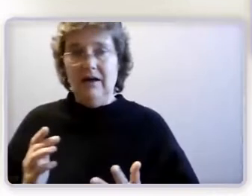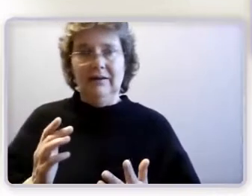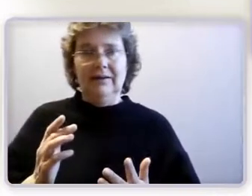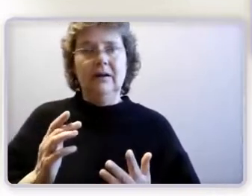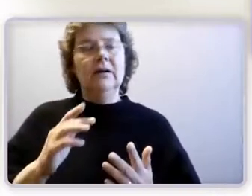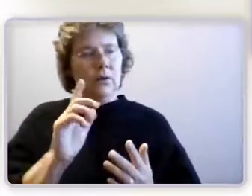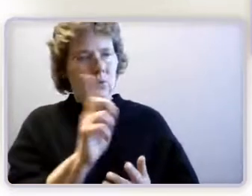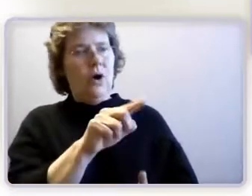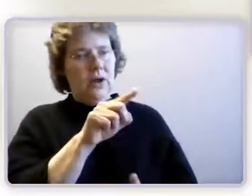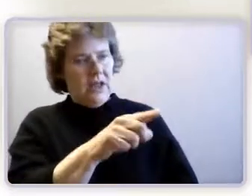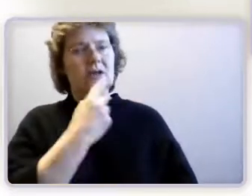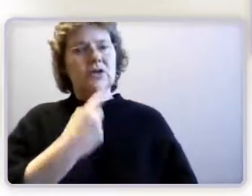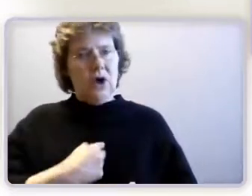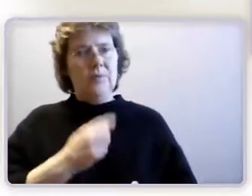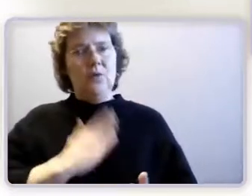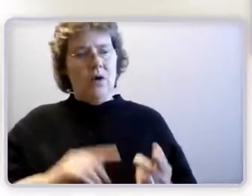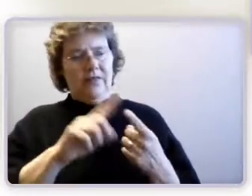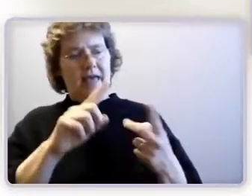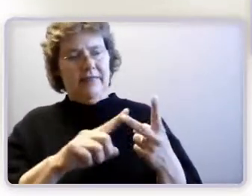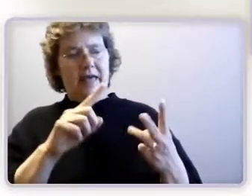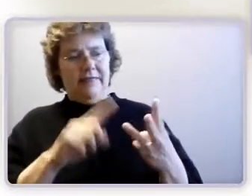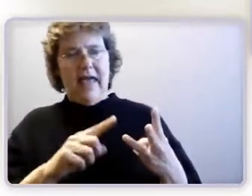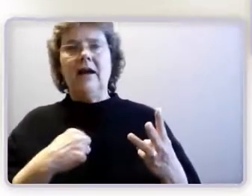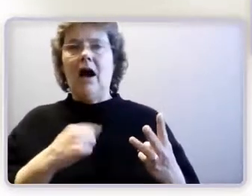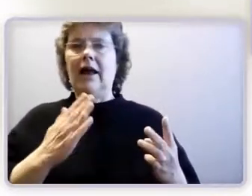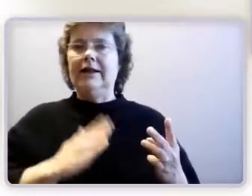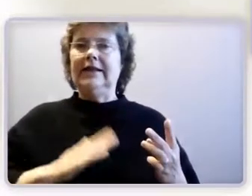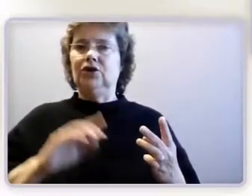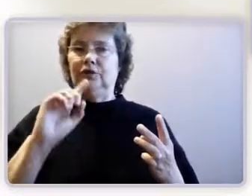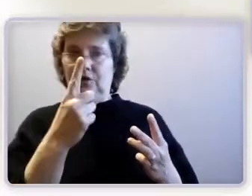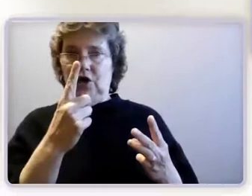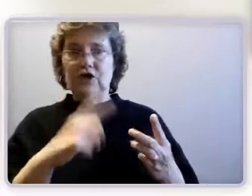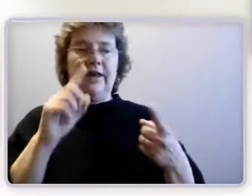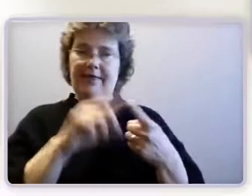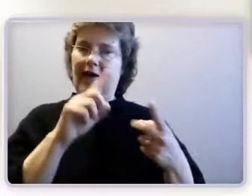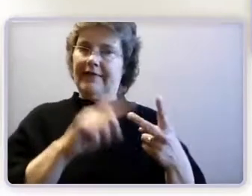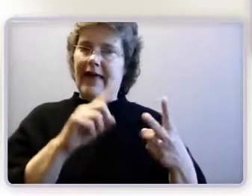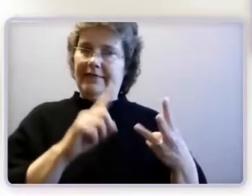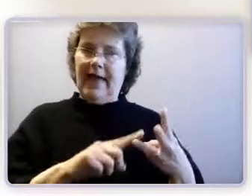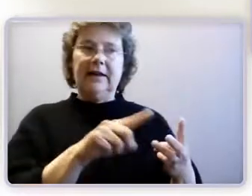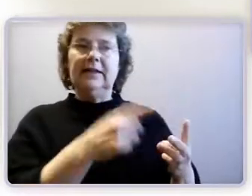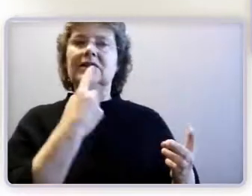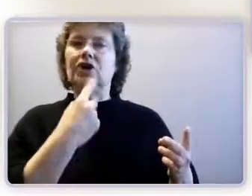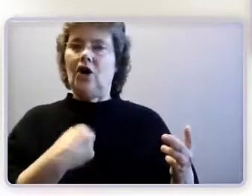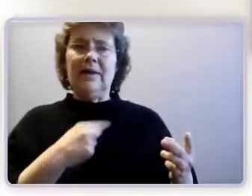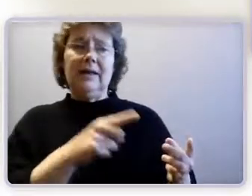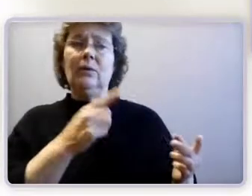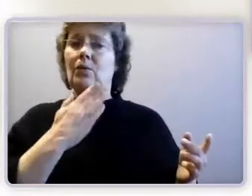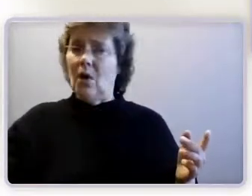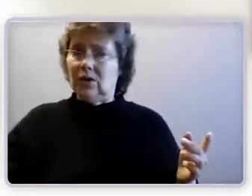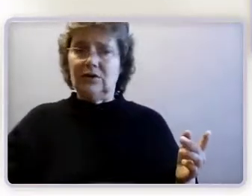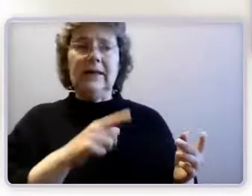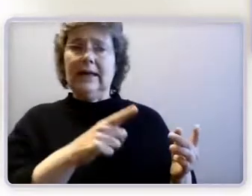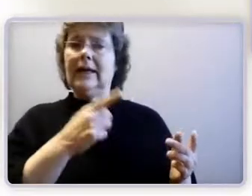the first instance, I need to do XYZ because that is the person's will and preference, as long as I'm comfortable